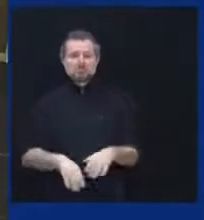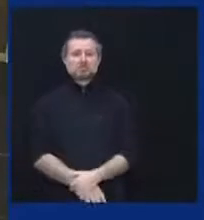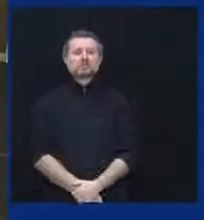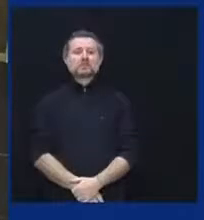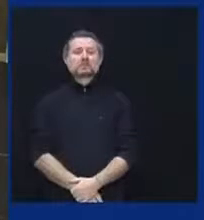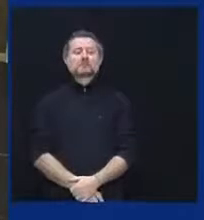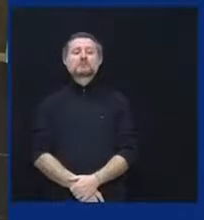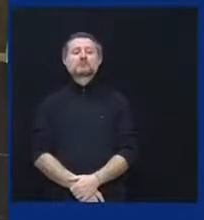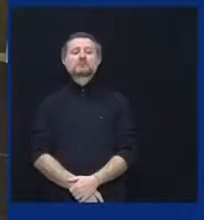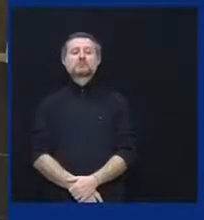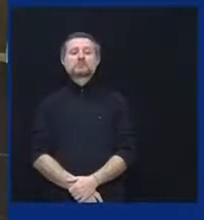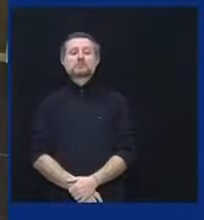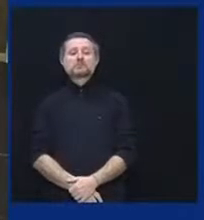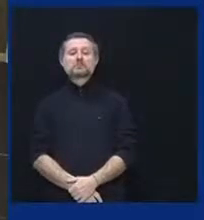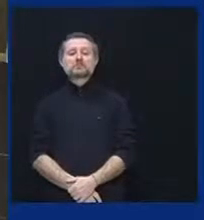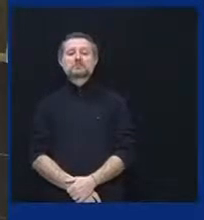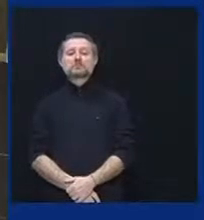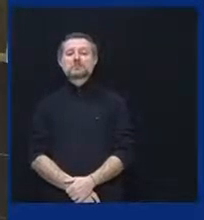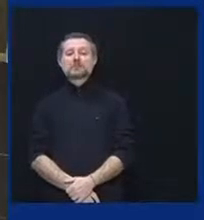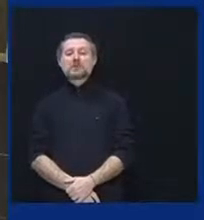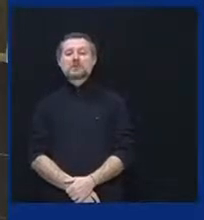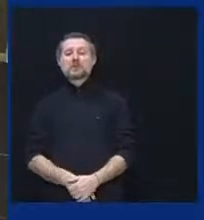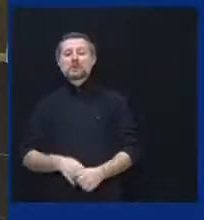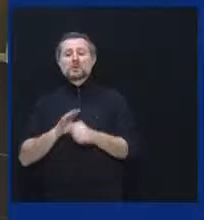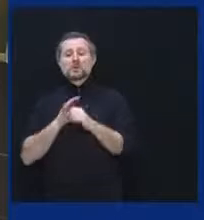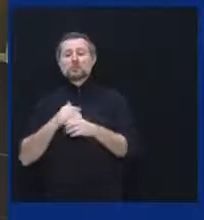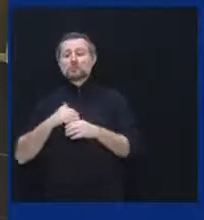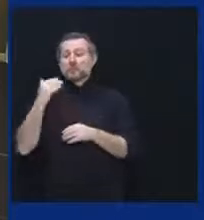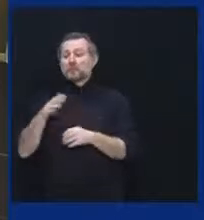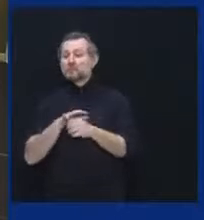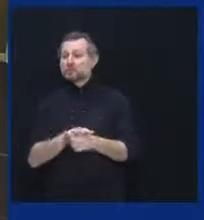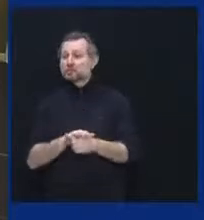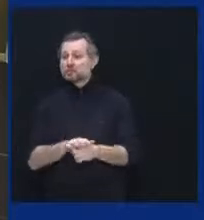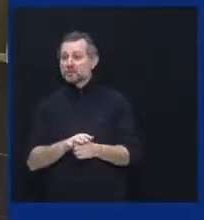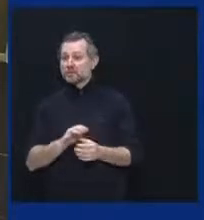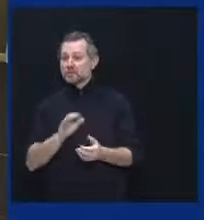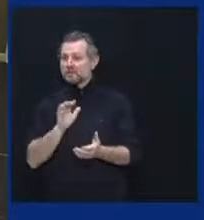Too much pressure on the marriage with the Valentine's Day?